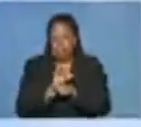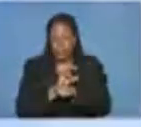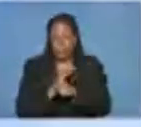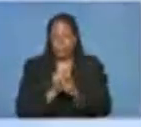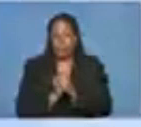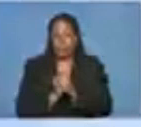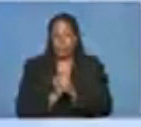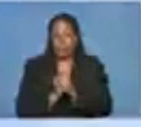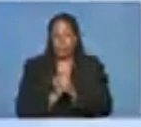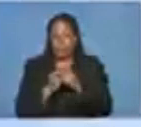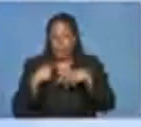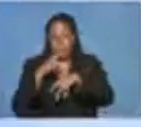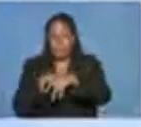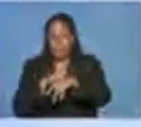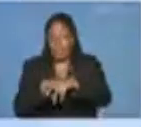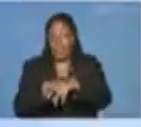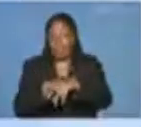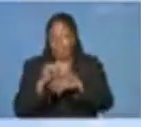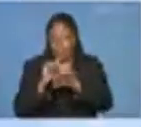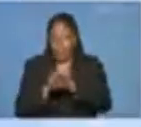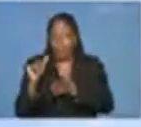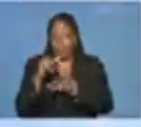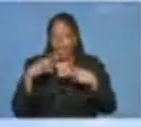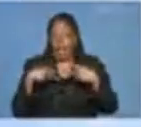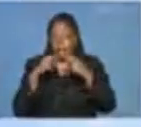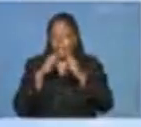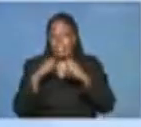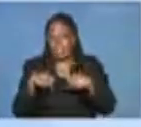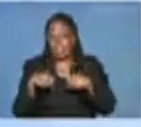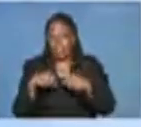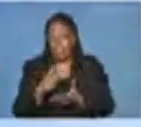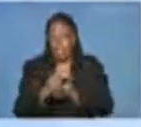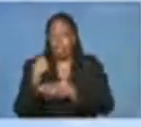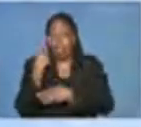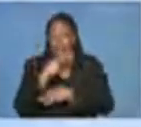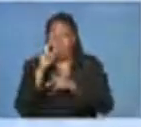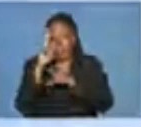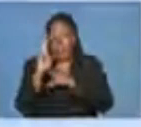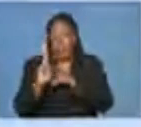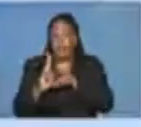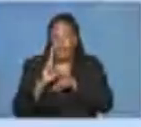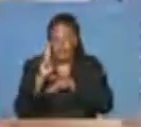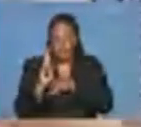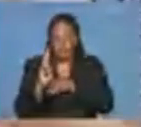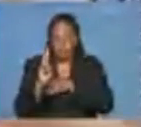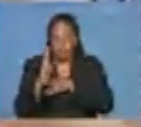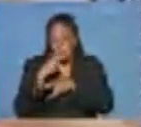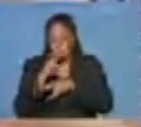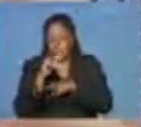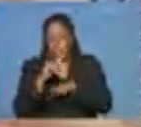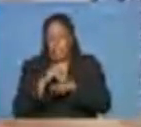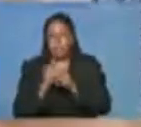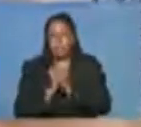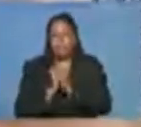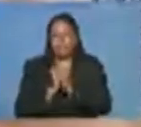is locking down a timeline, and that too has assisted us, along with some camera footages we're looking at. Deputy Commander